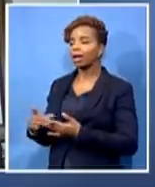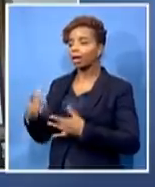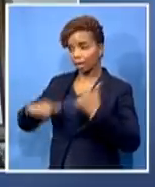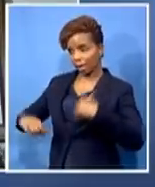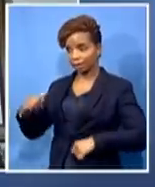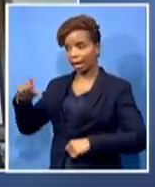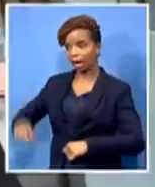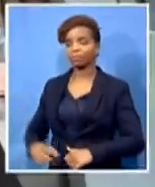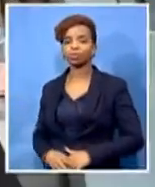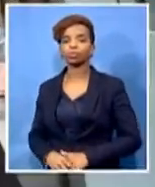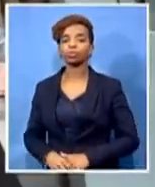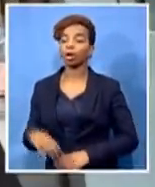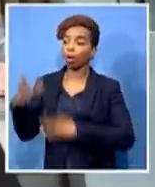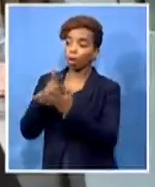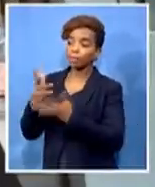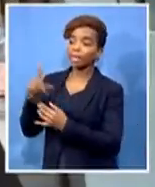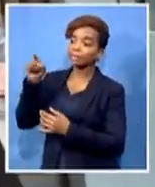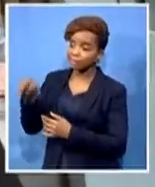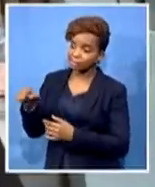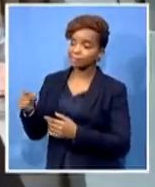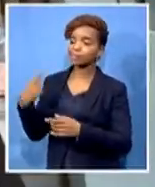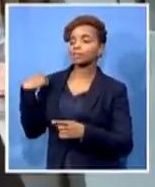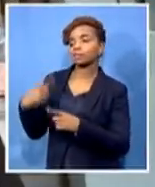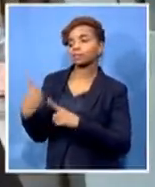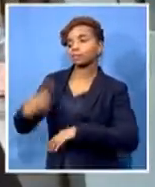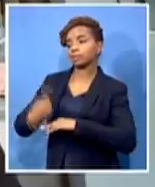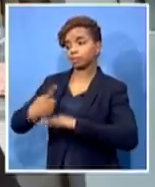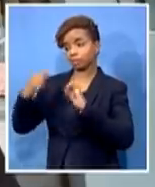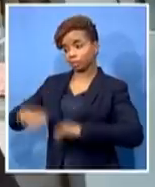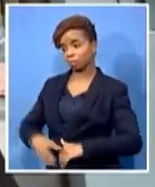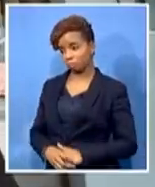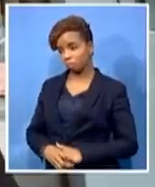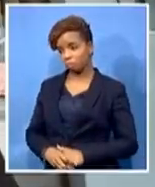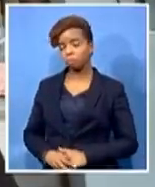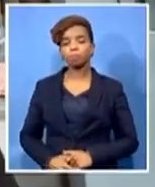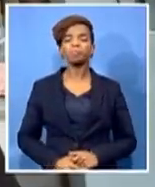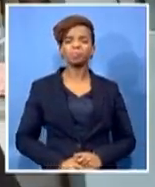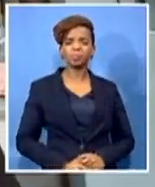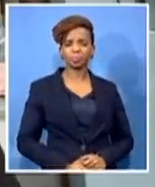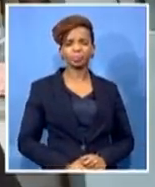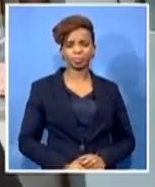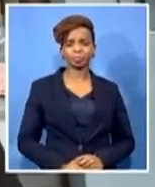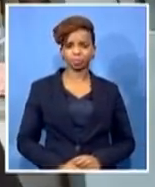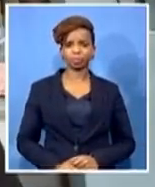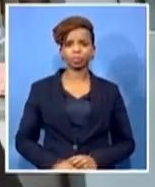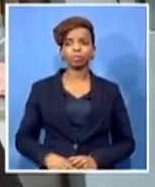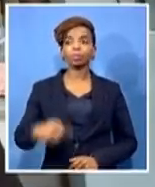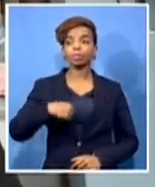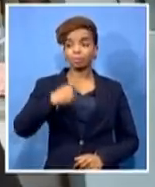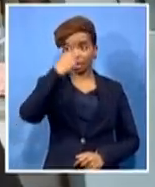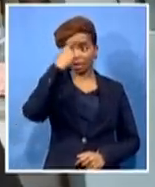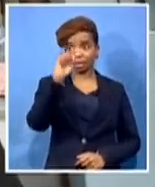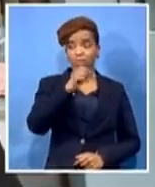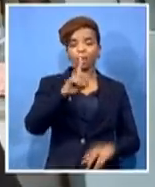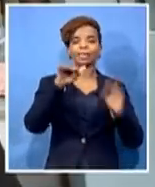It is. And I think people have had enough of platitudes. People have had enough of